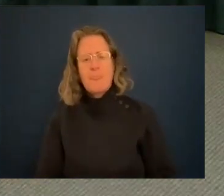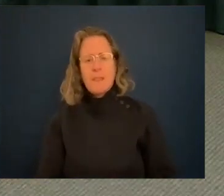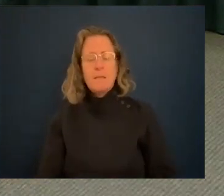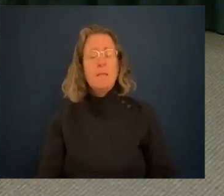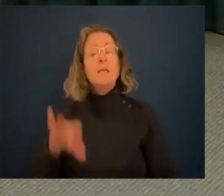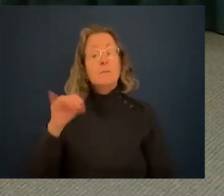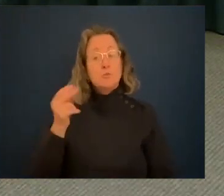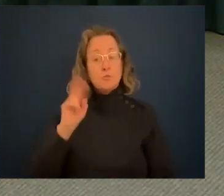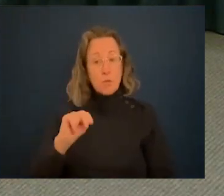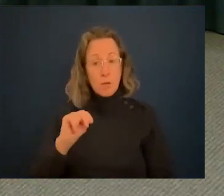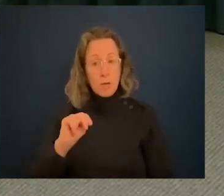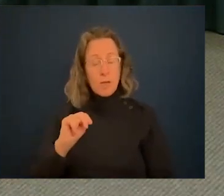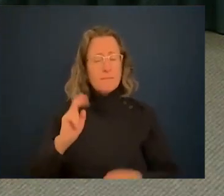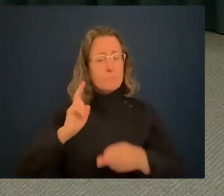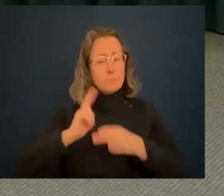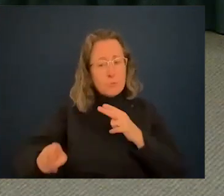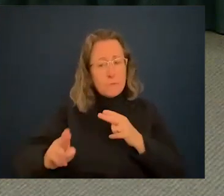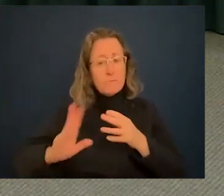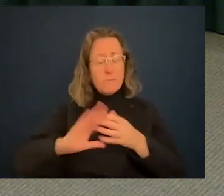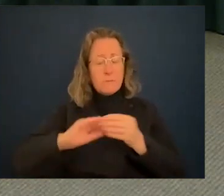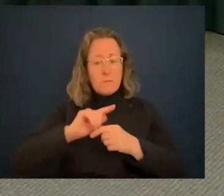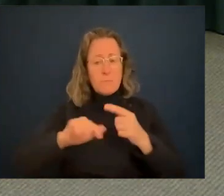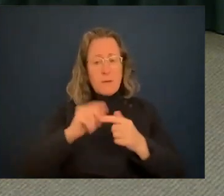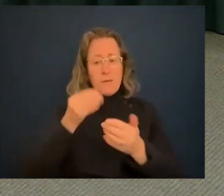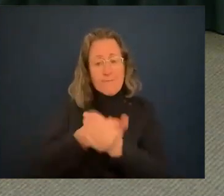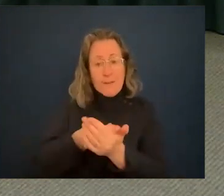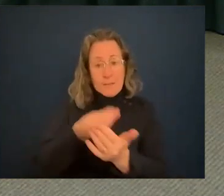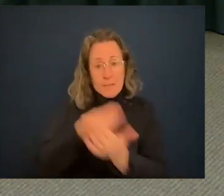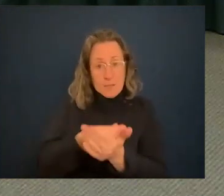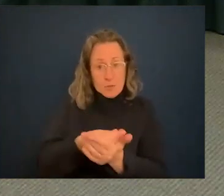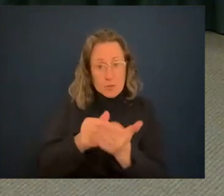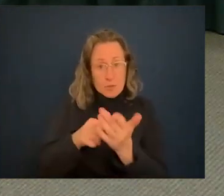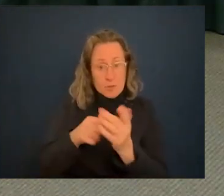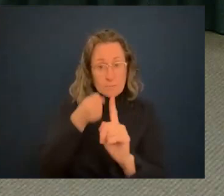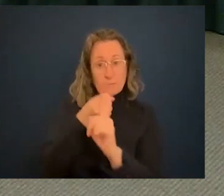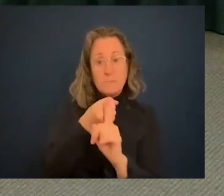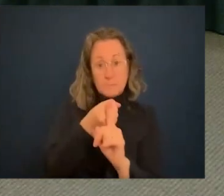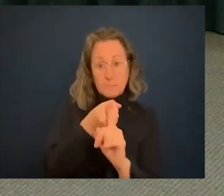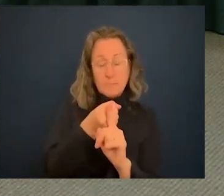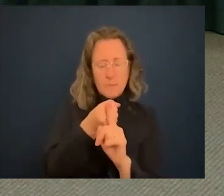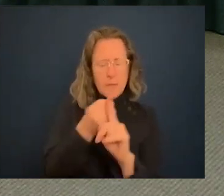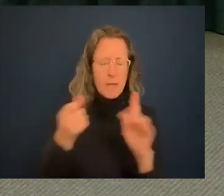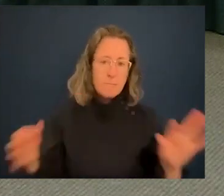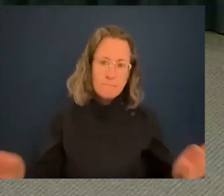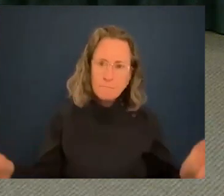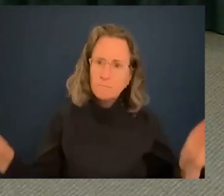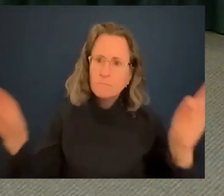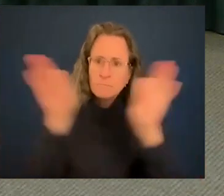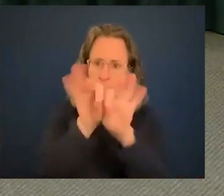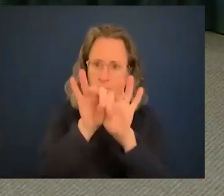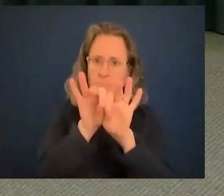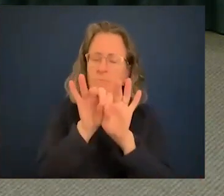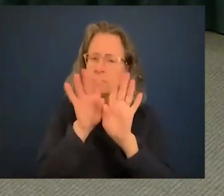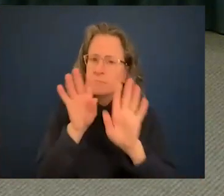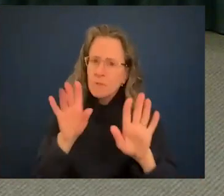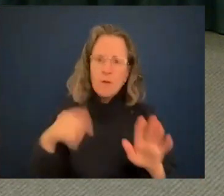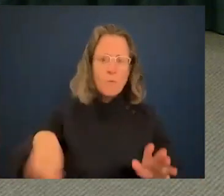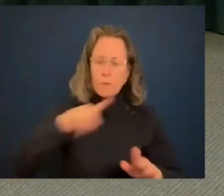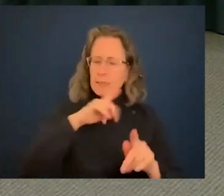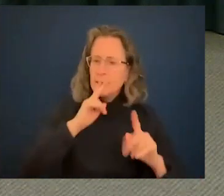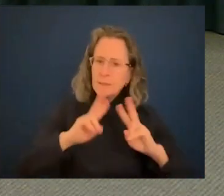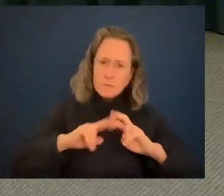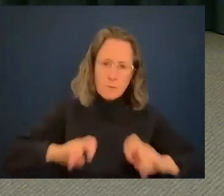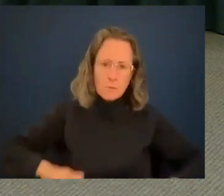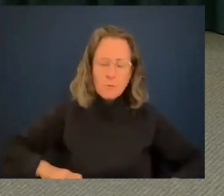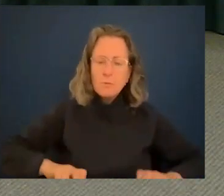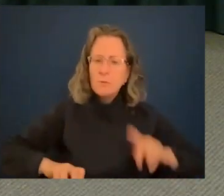portion of providing the service and what an impact whether whether minimal medium or huge